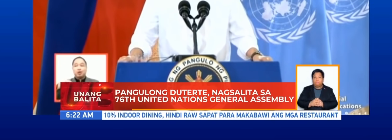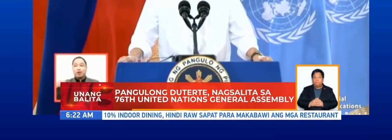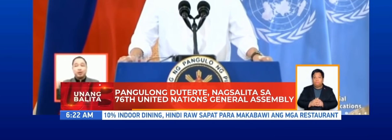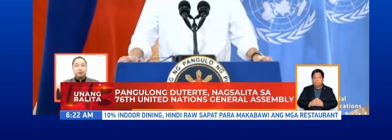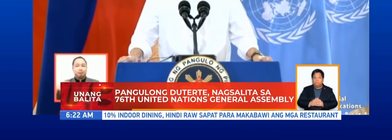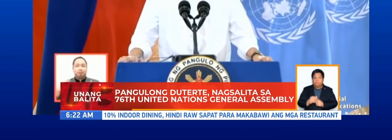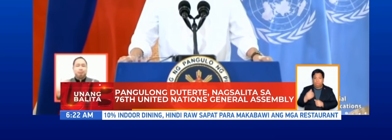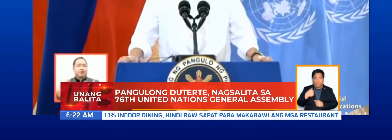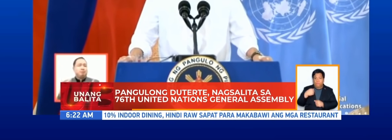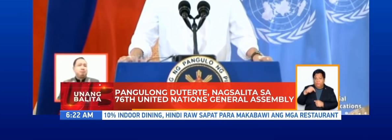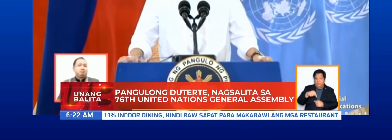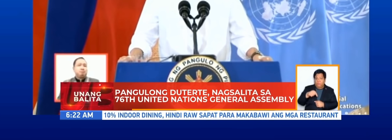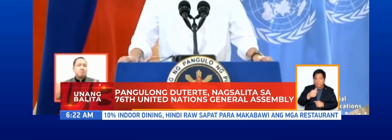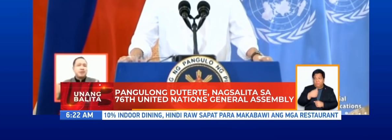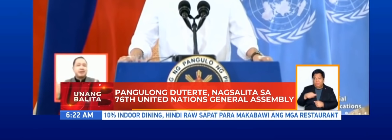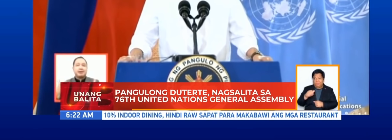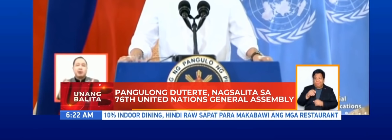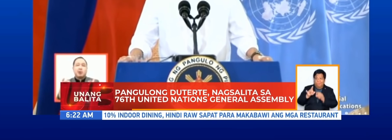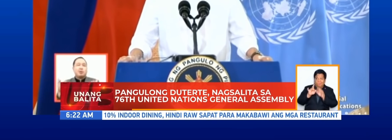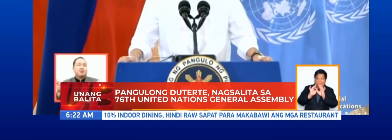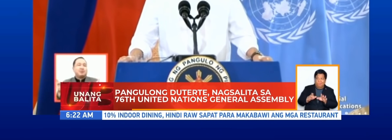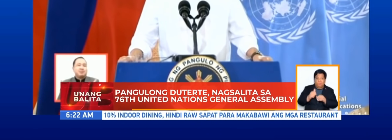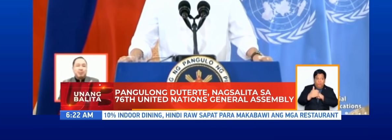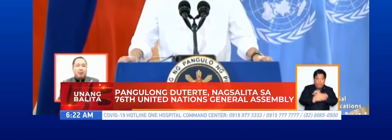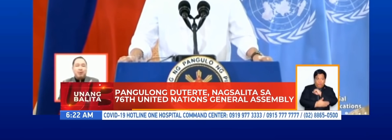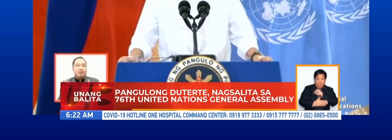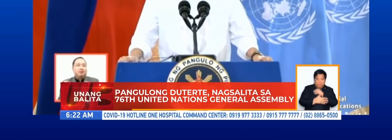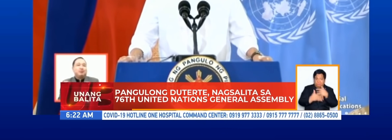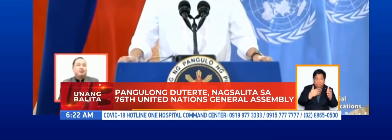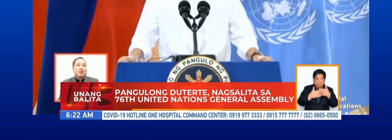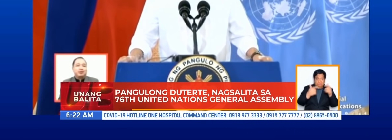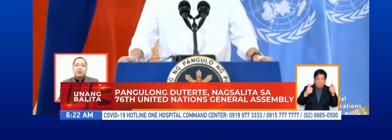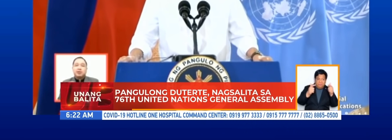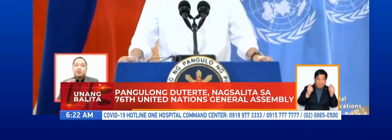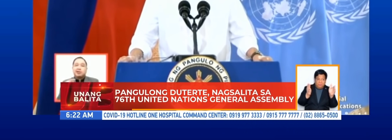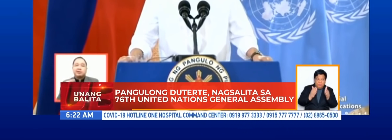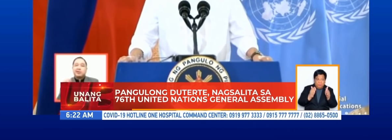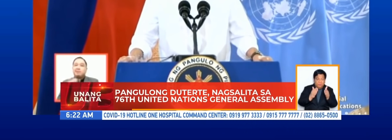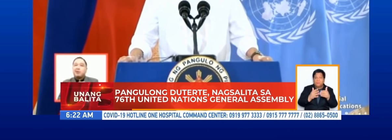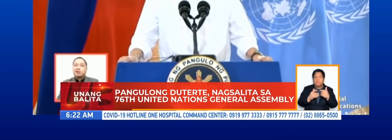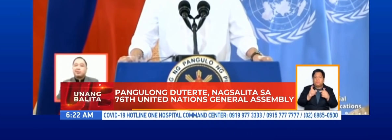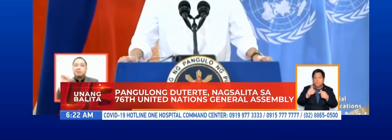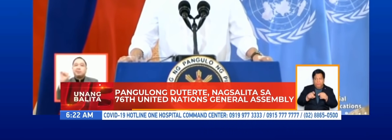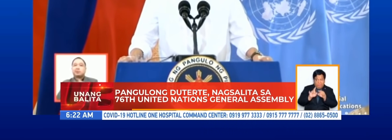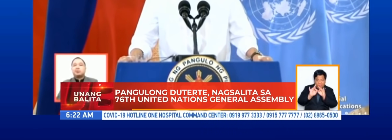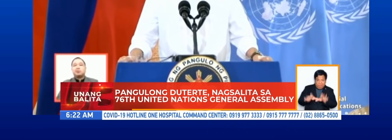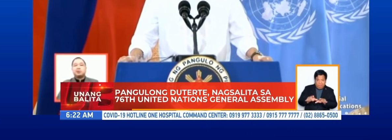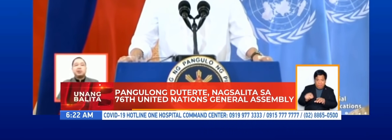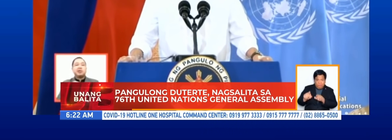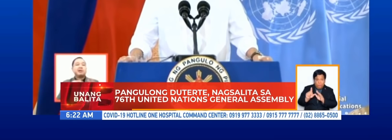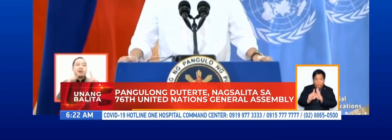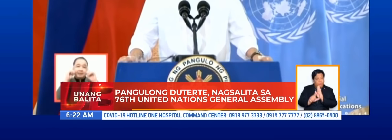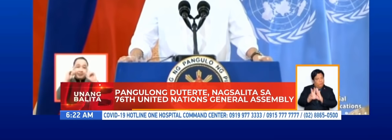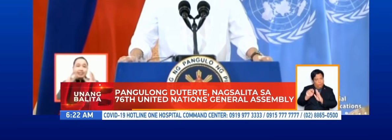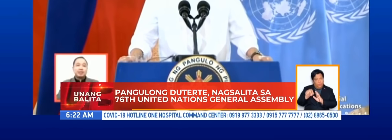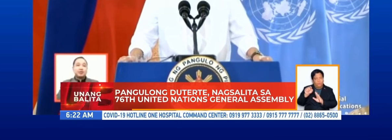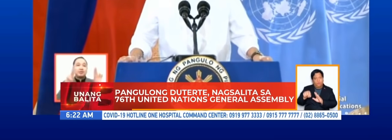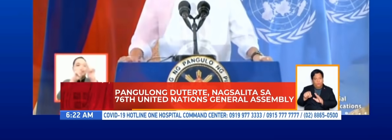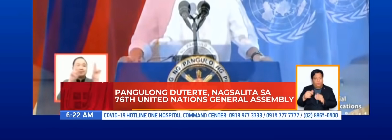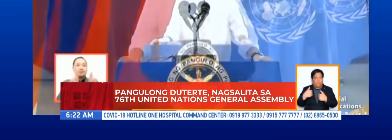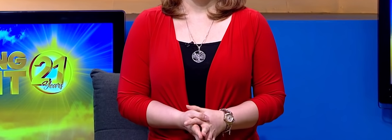any country, however big and powerful, can diminish the arbitral award's importance.